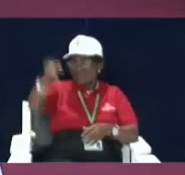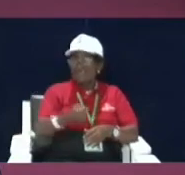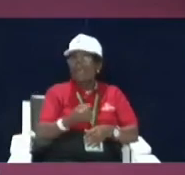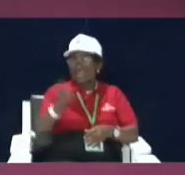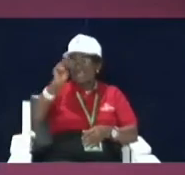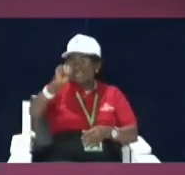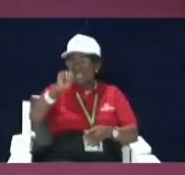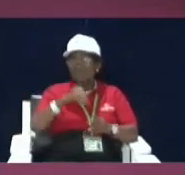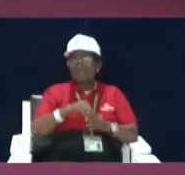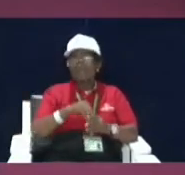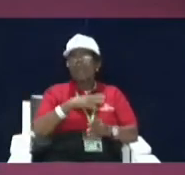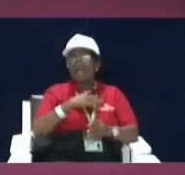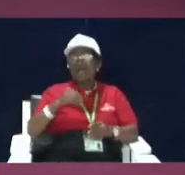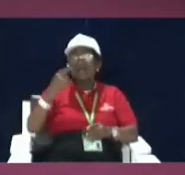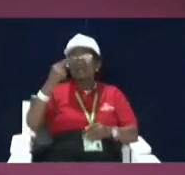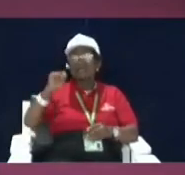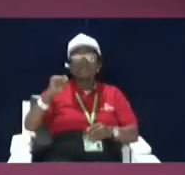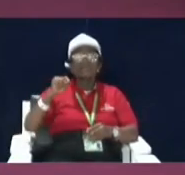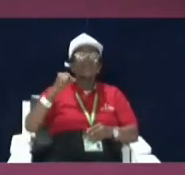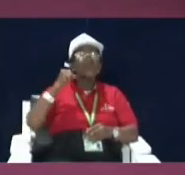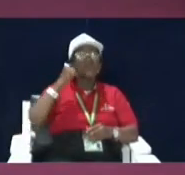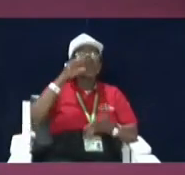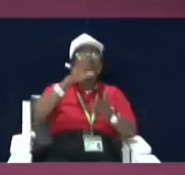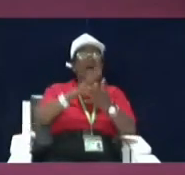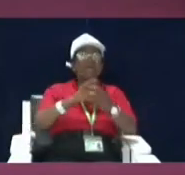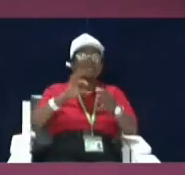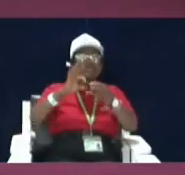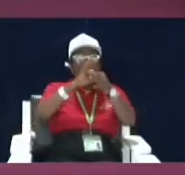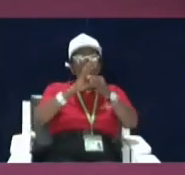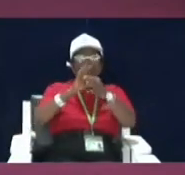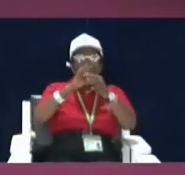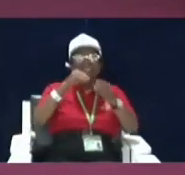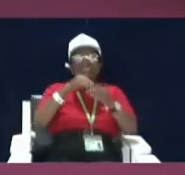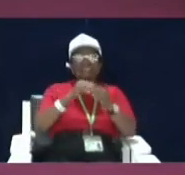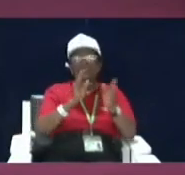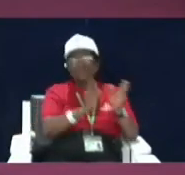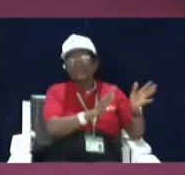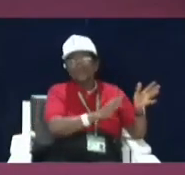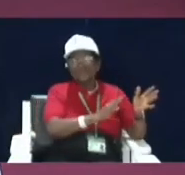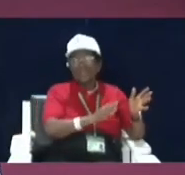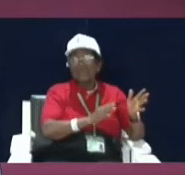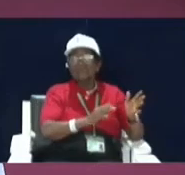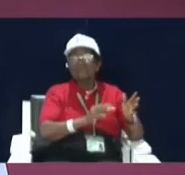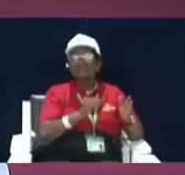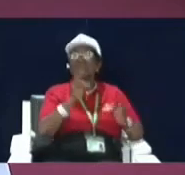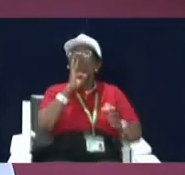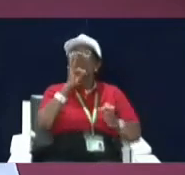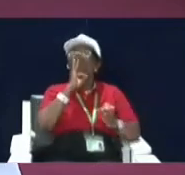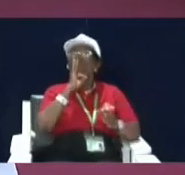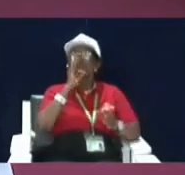And the wife cooperated in preparing food for these strangers.